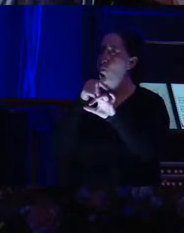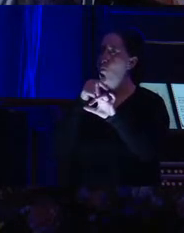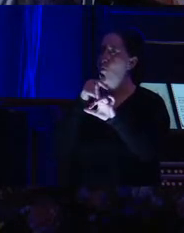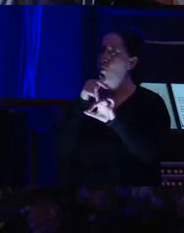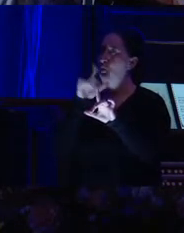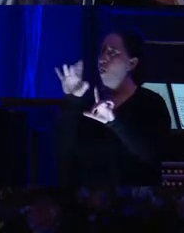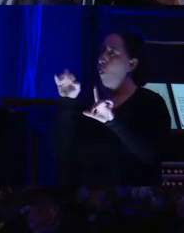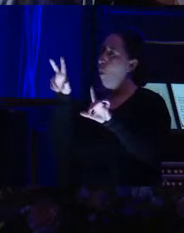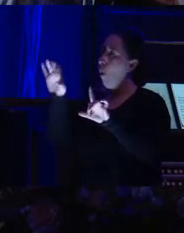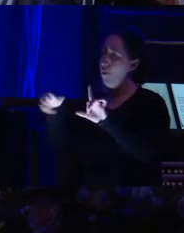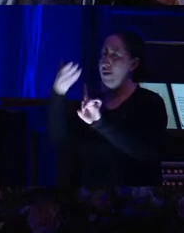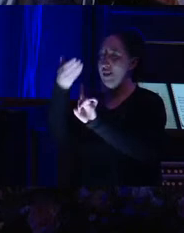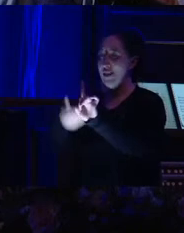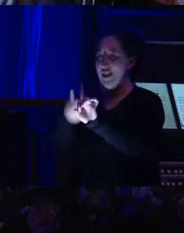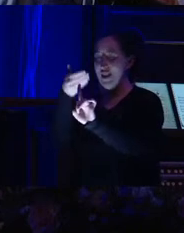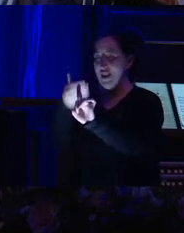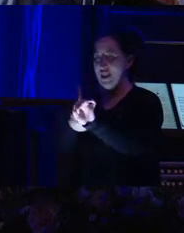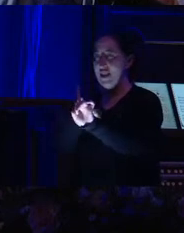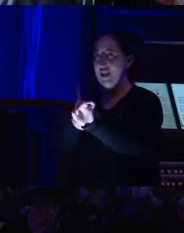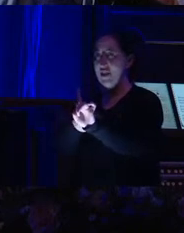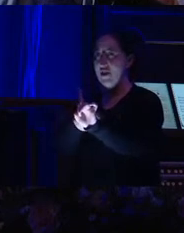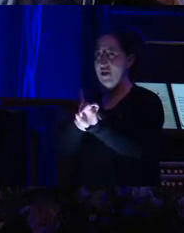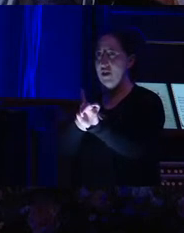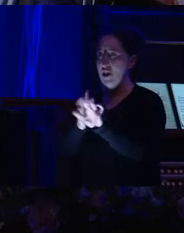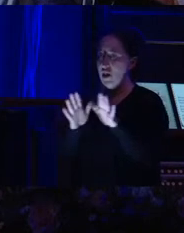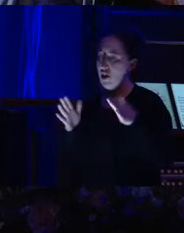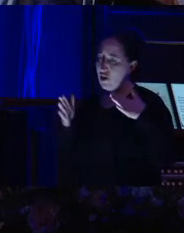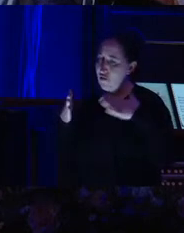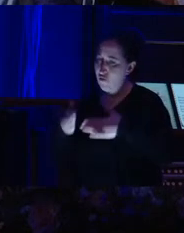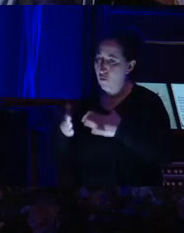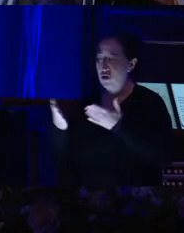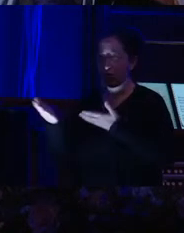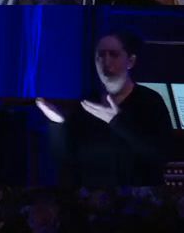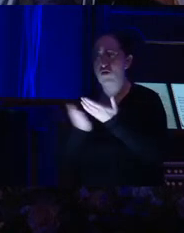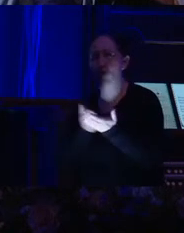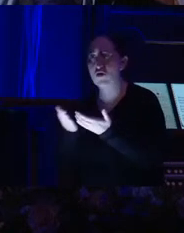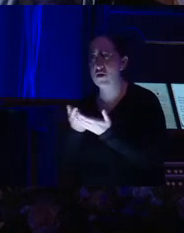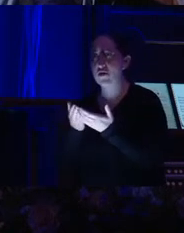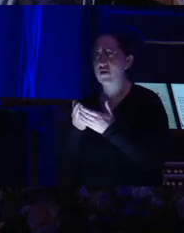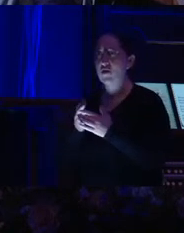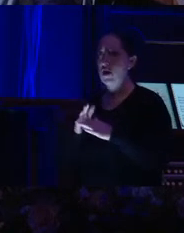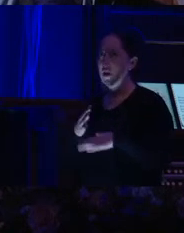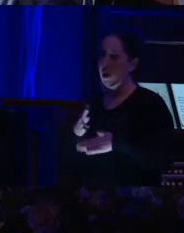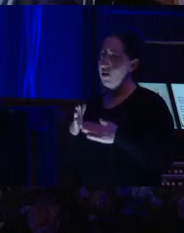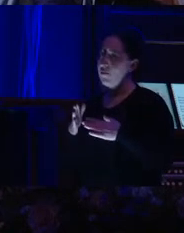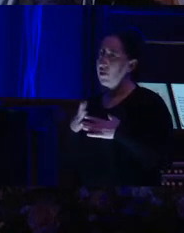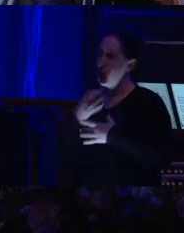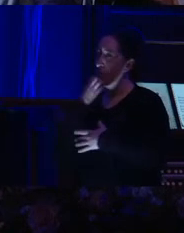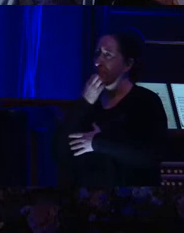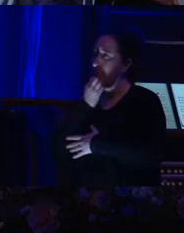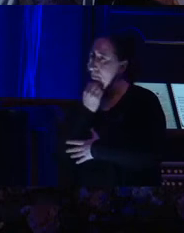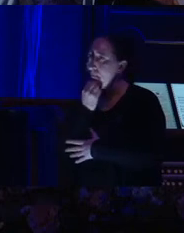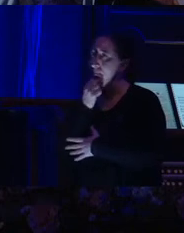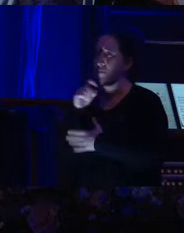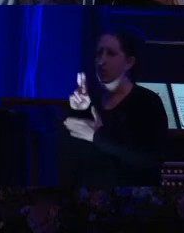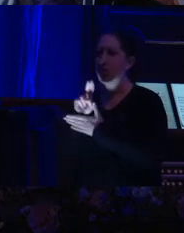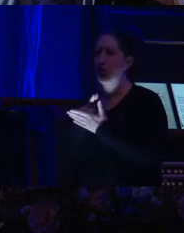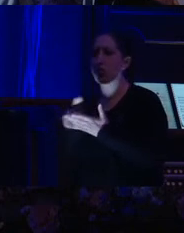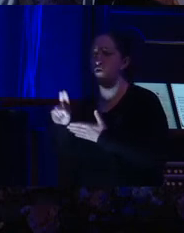the core, her selfless service, her dedication to this university,